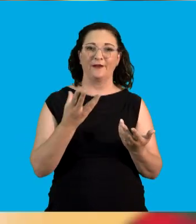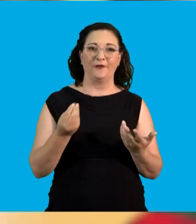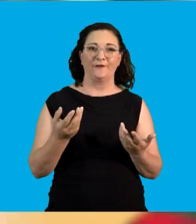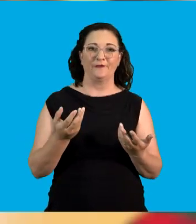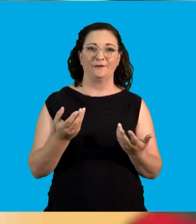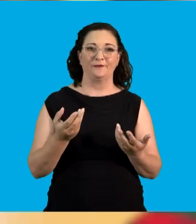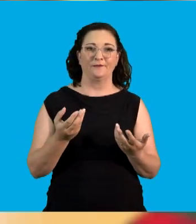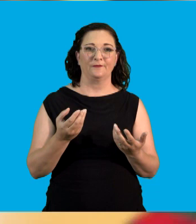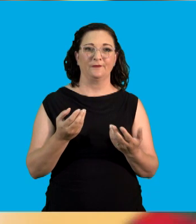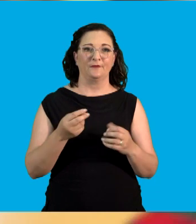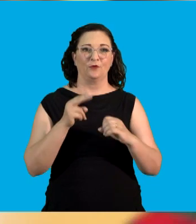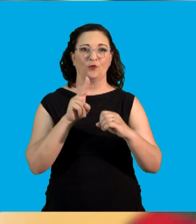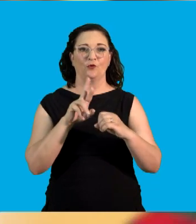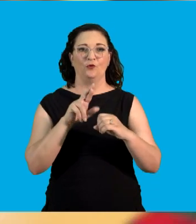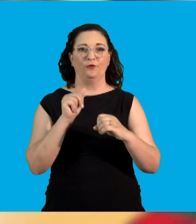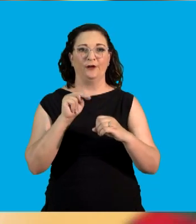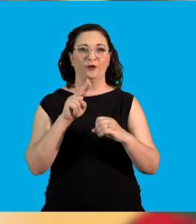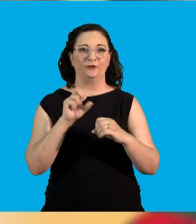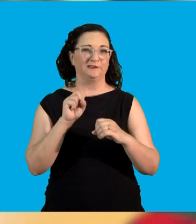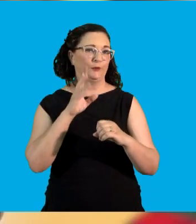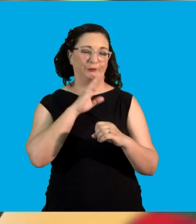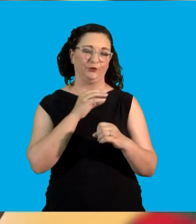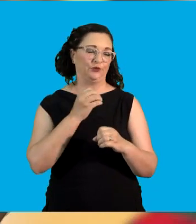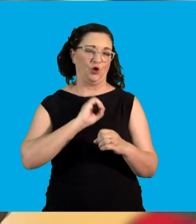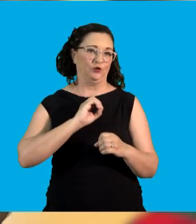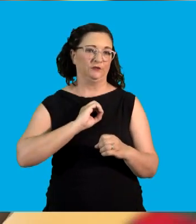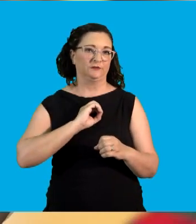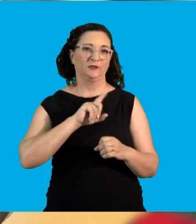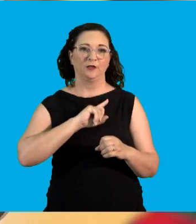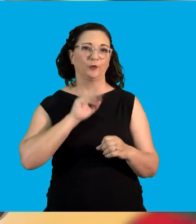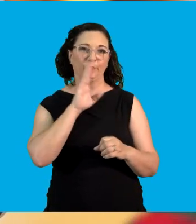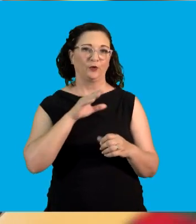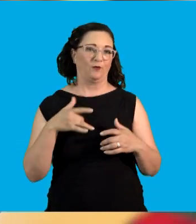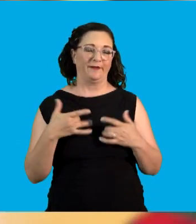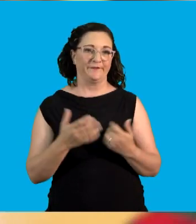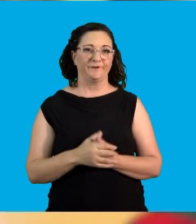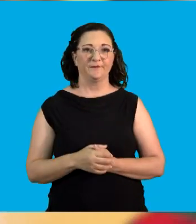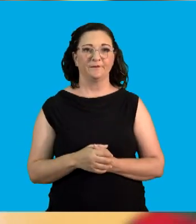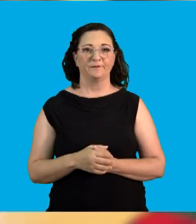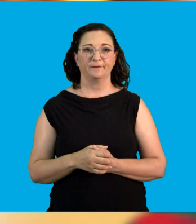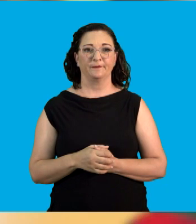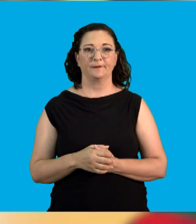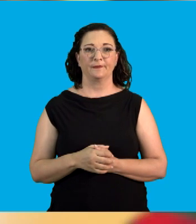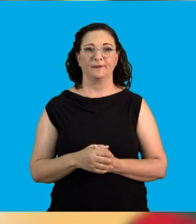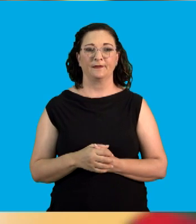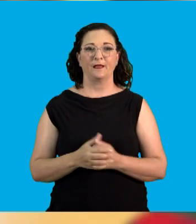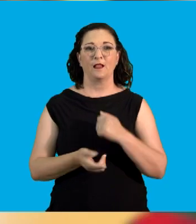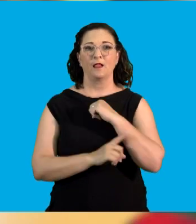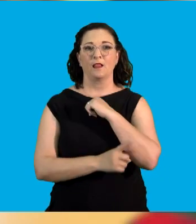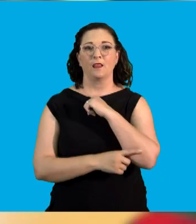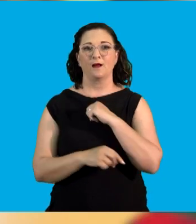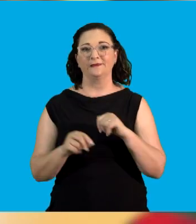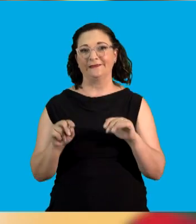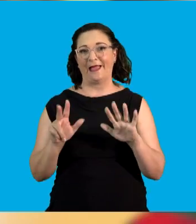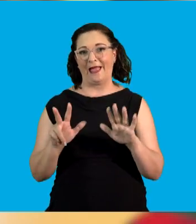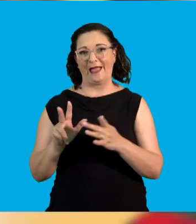for life to exist, okay? So Uranus, there's no life there because there's no oxygen gas, okay? Let's move on to the 8th,